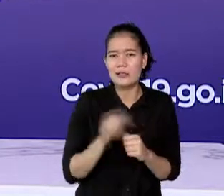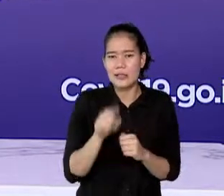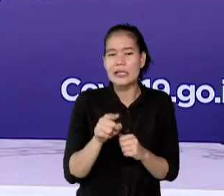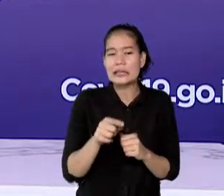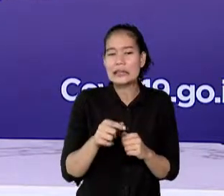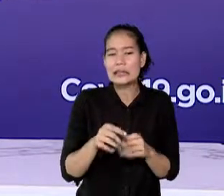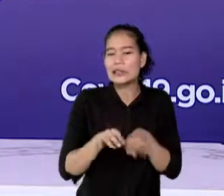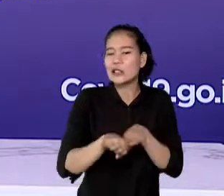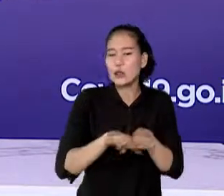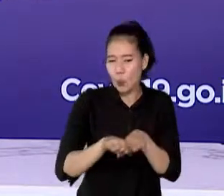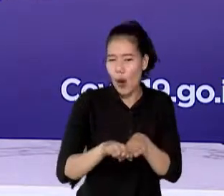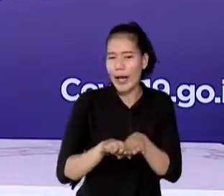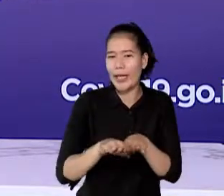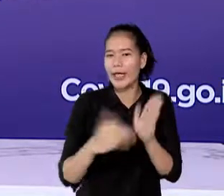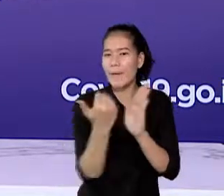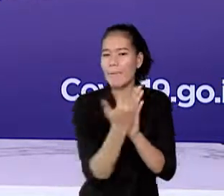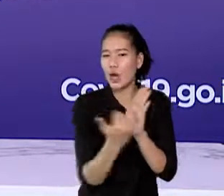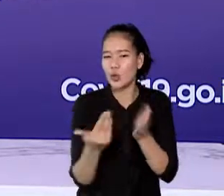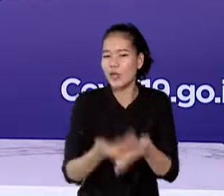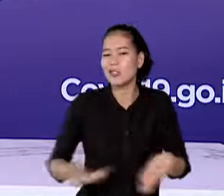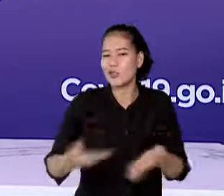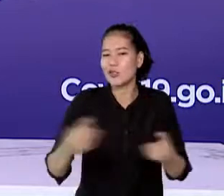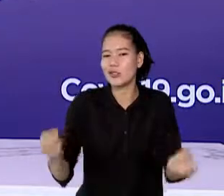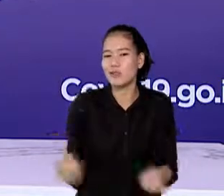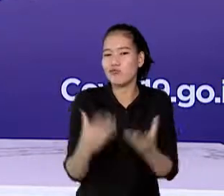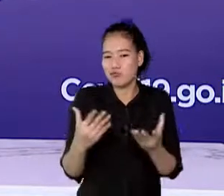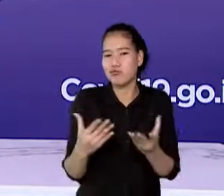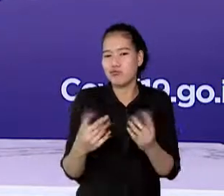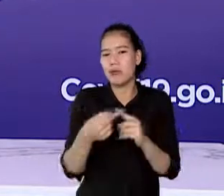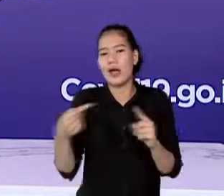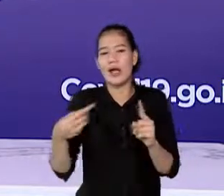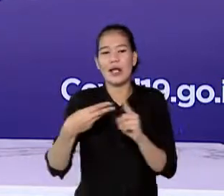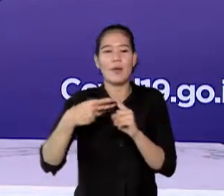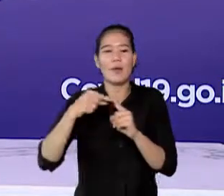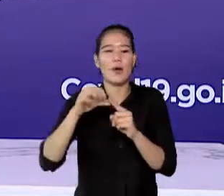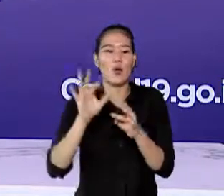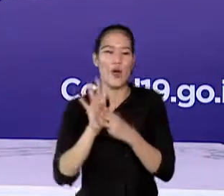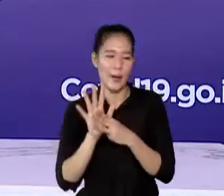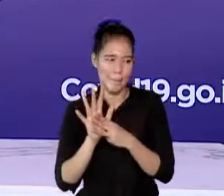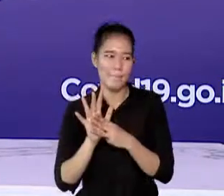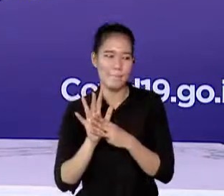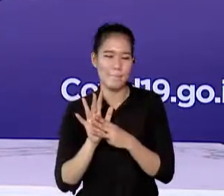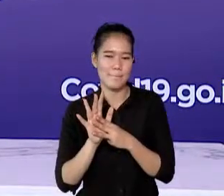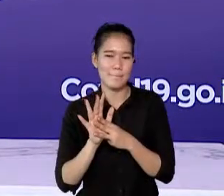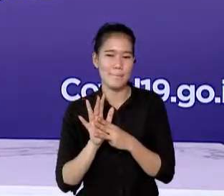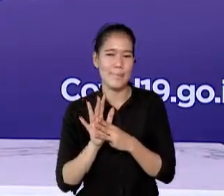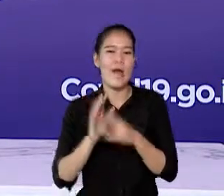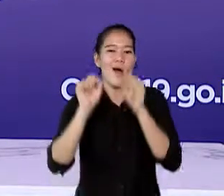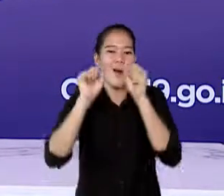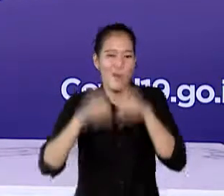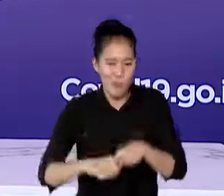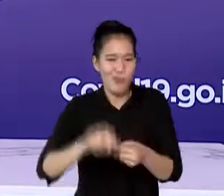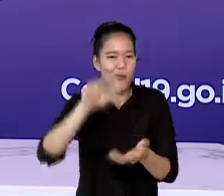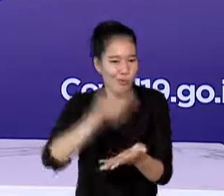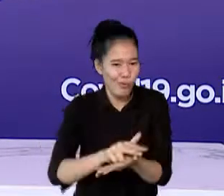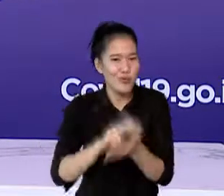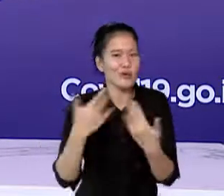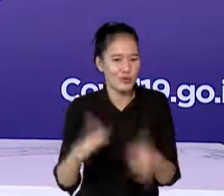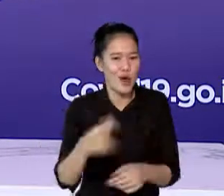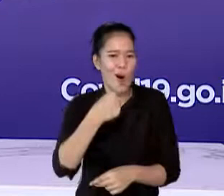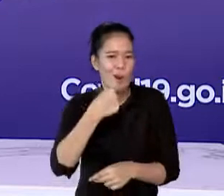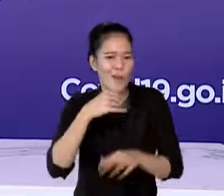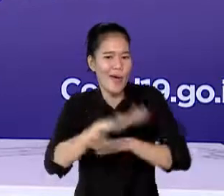emergency use of authorizations from the National Food and Drug Agency, as it has proven to be safe and